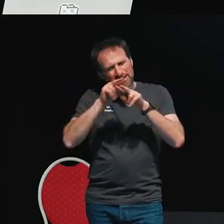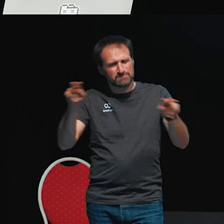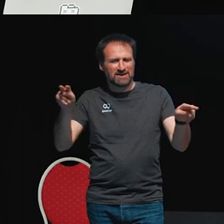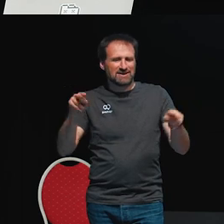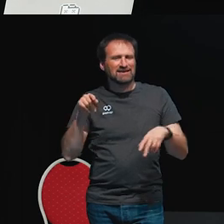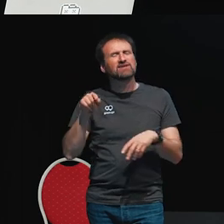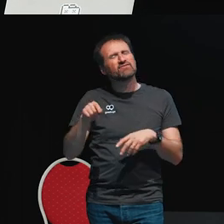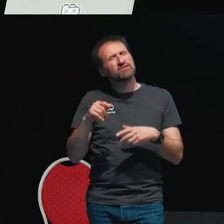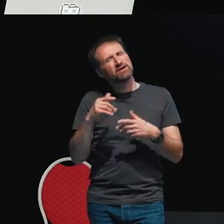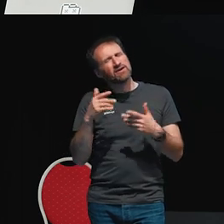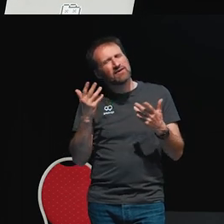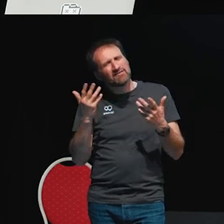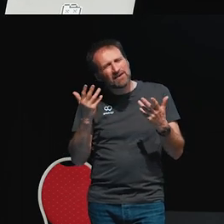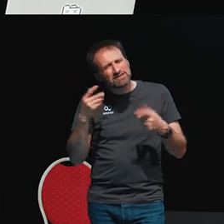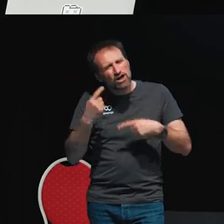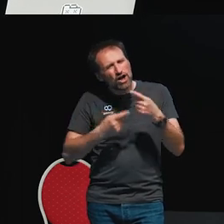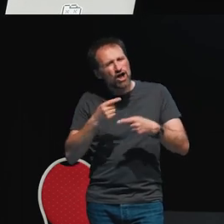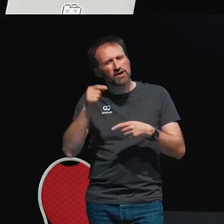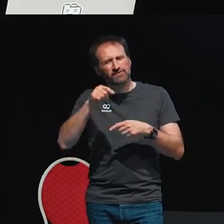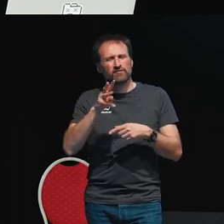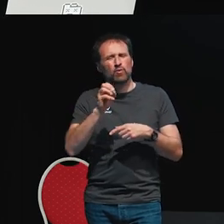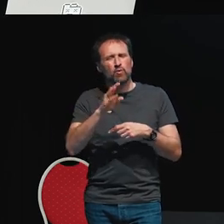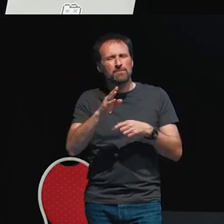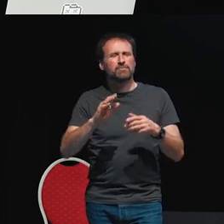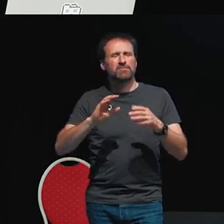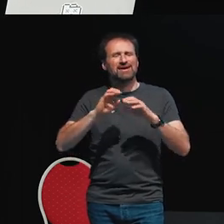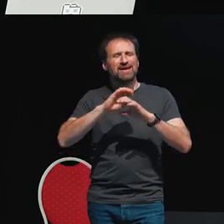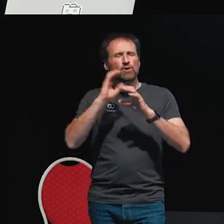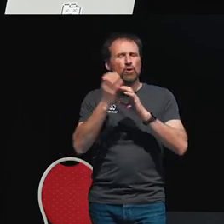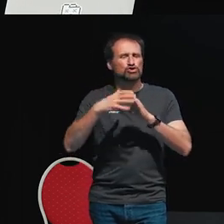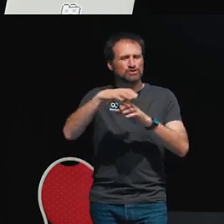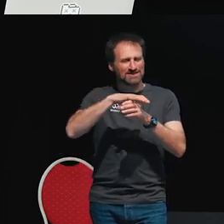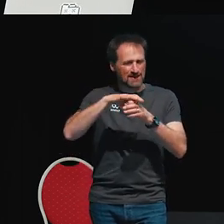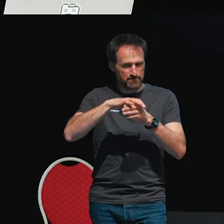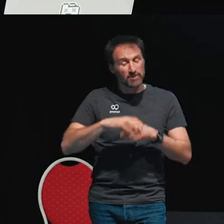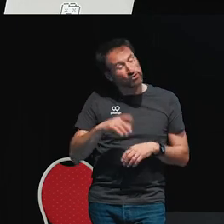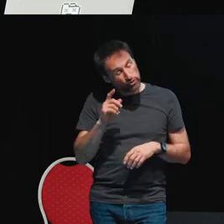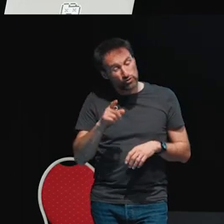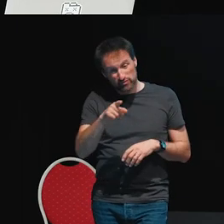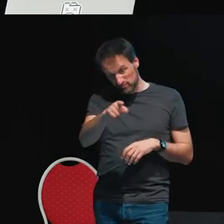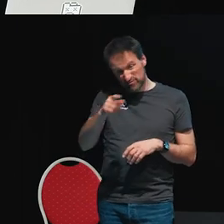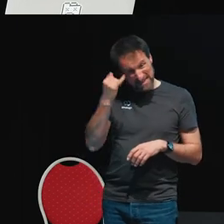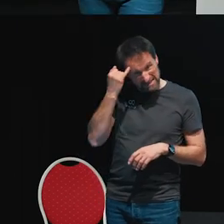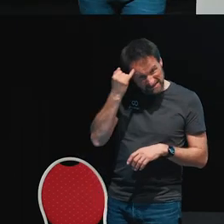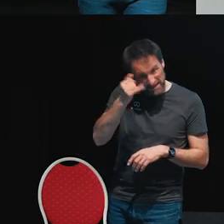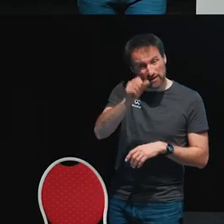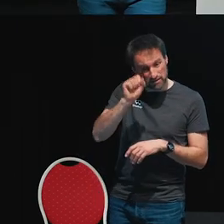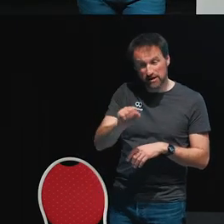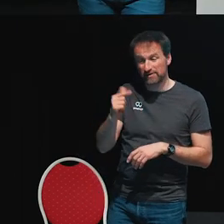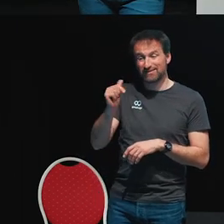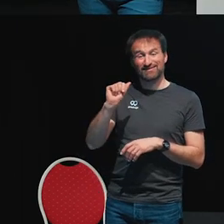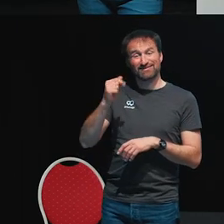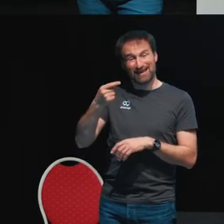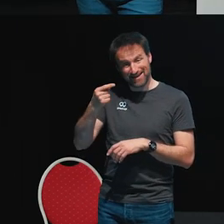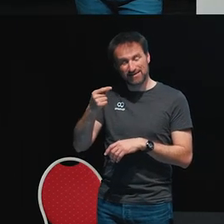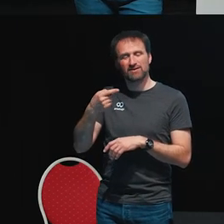what kind of things are happening on the web ecosystem. So you can bring your idea to Tag's GitHub